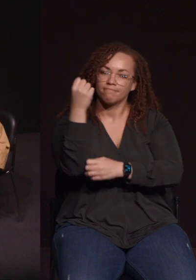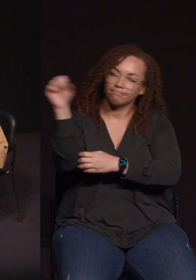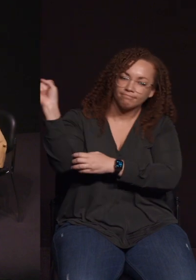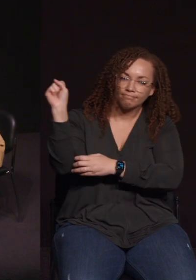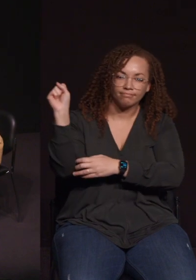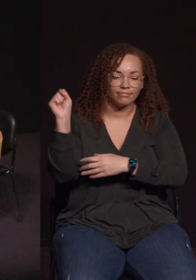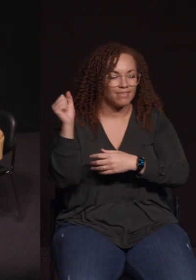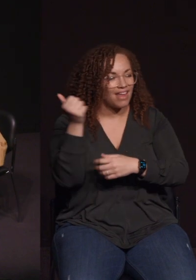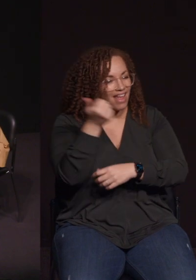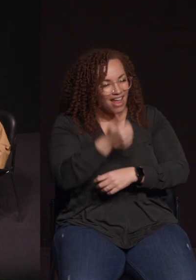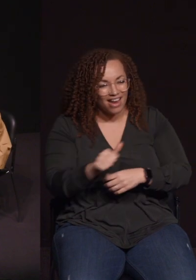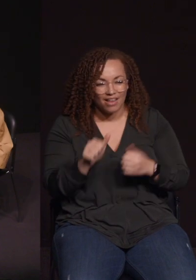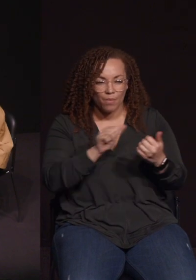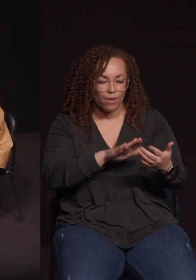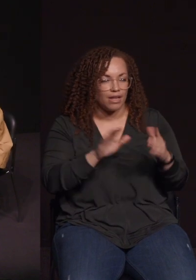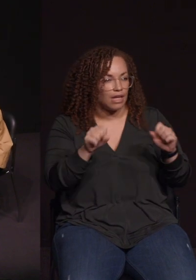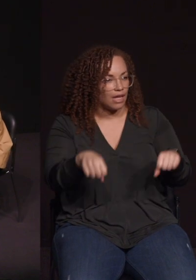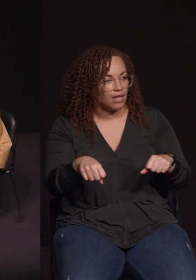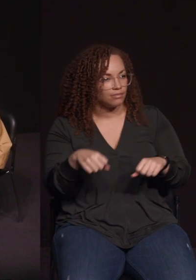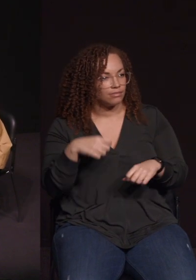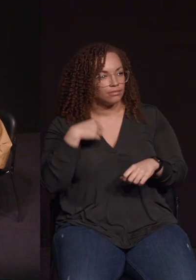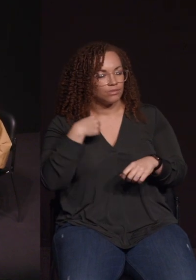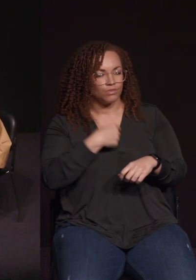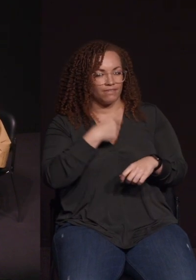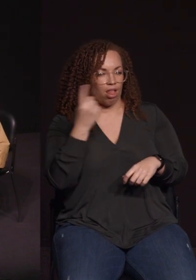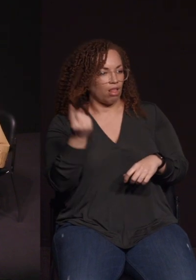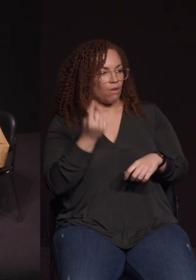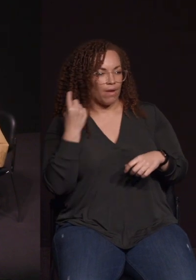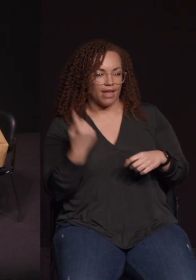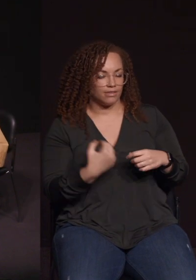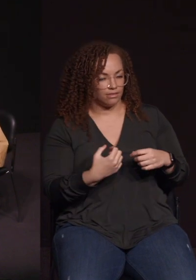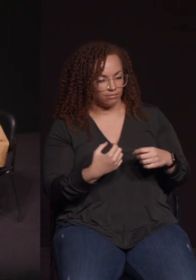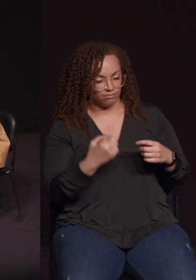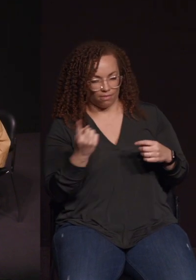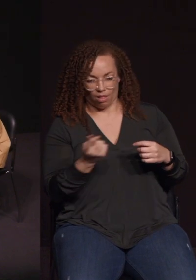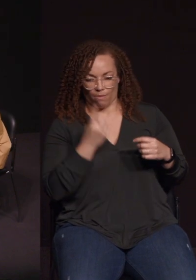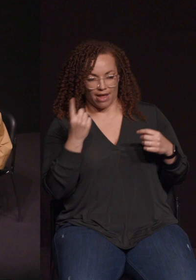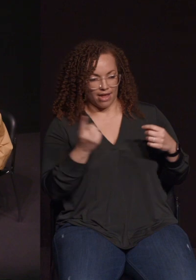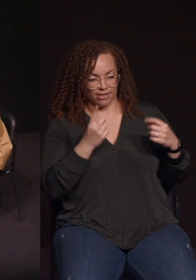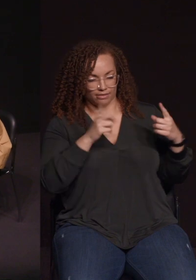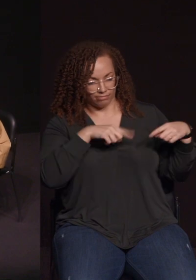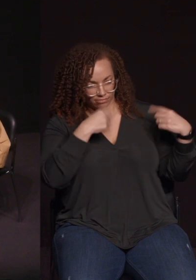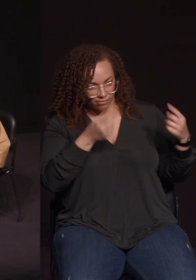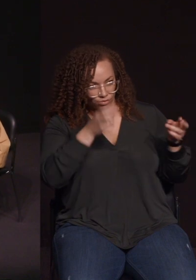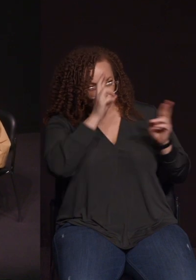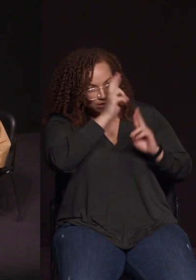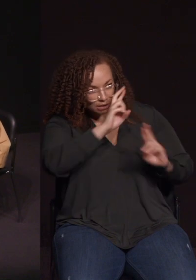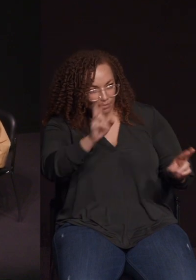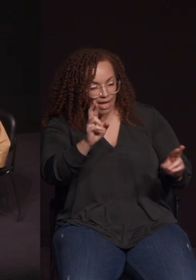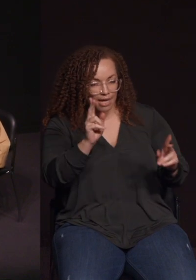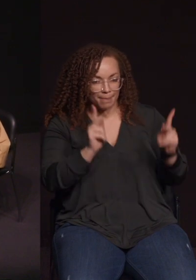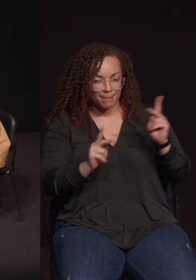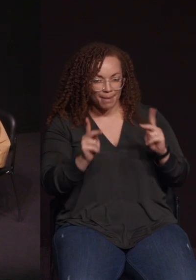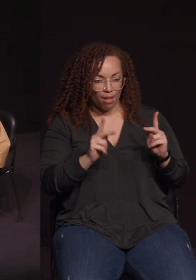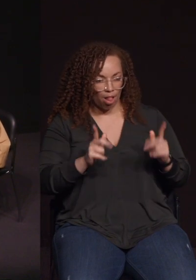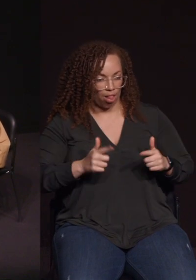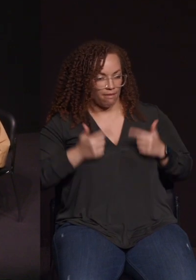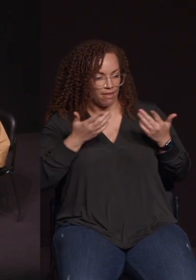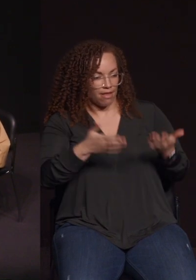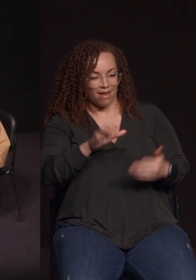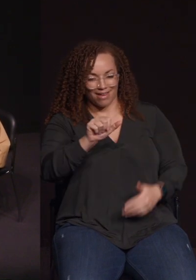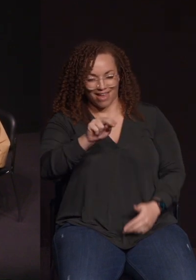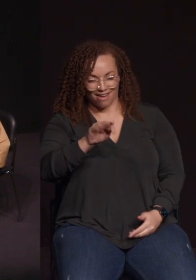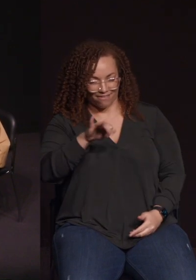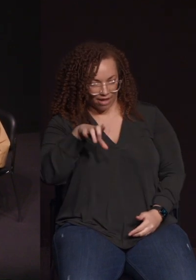we can. We have always been respectful of the people who reside in Canfield. And